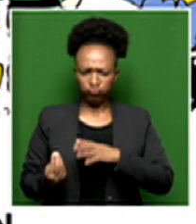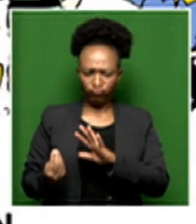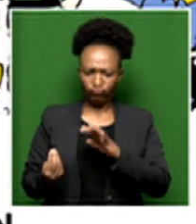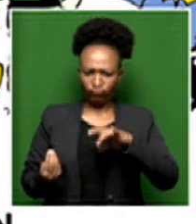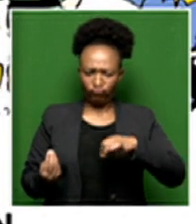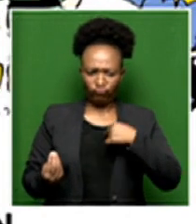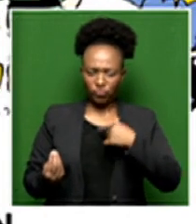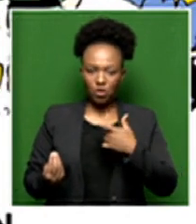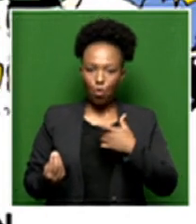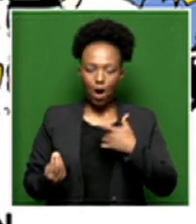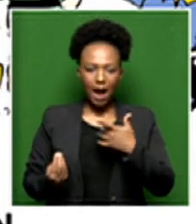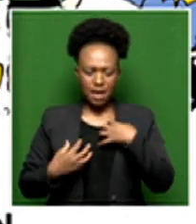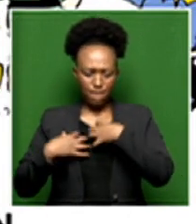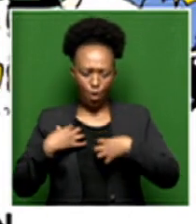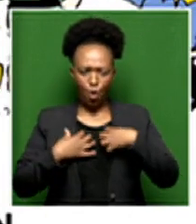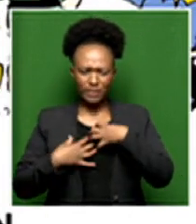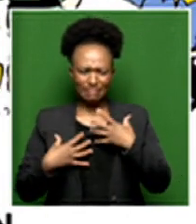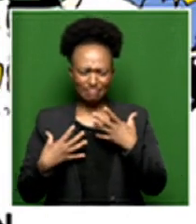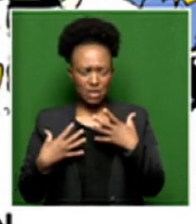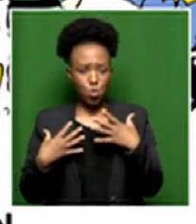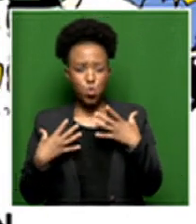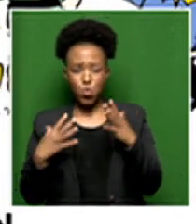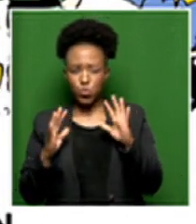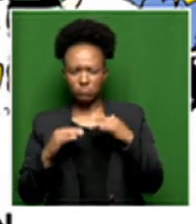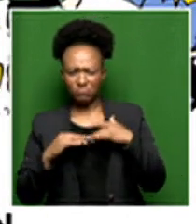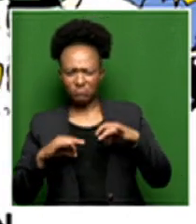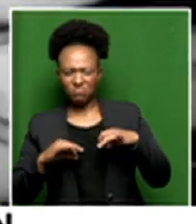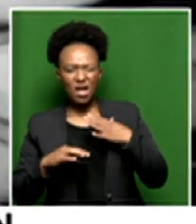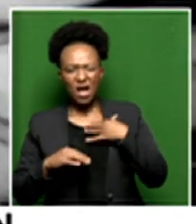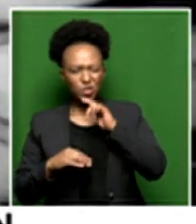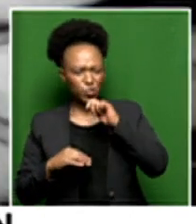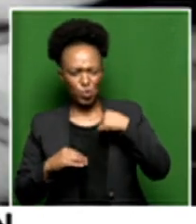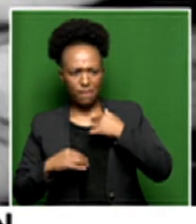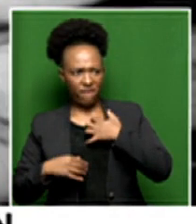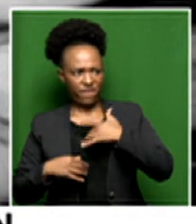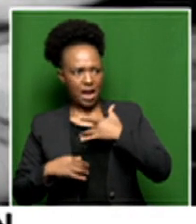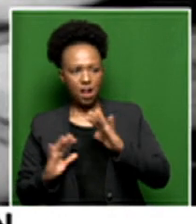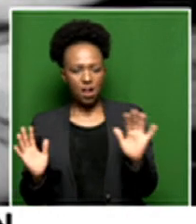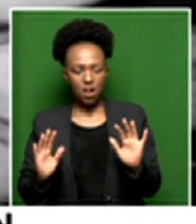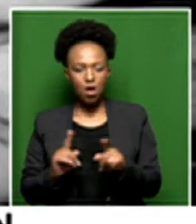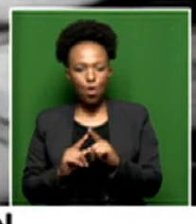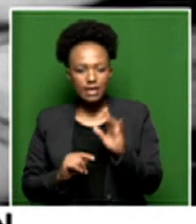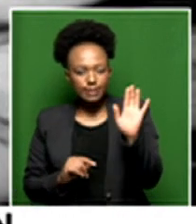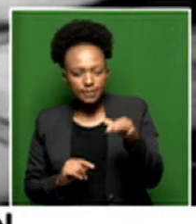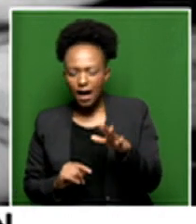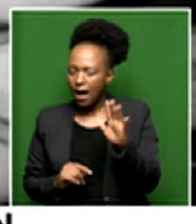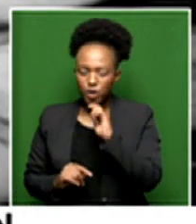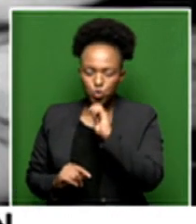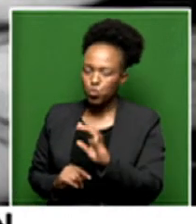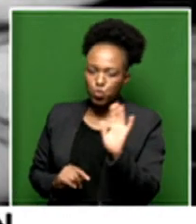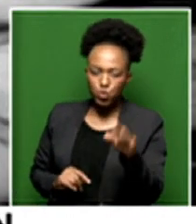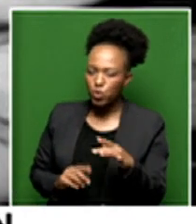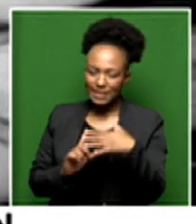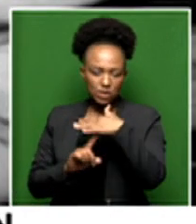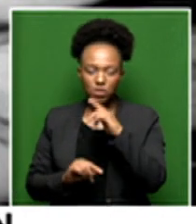protects us from emotions that are just too big. And that is kind of burying one's head in the sand, and that this is not true, this isn't